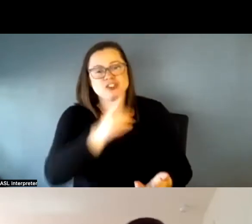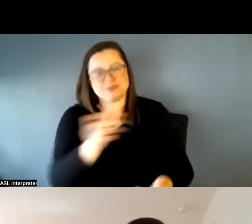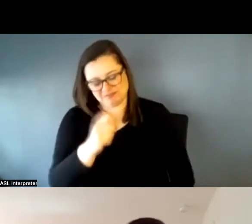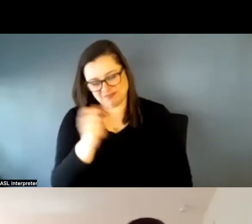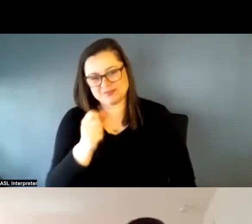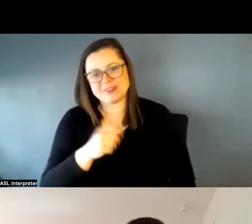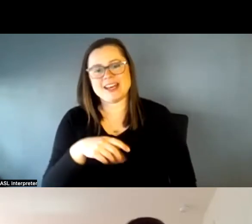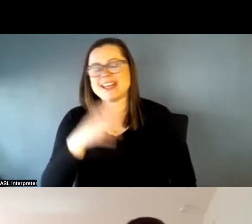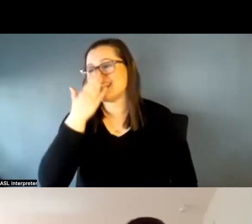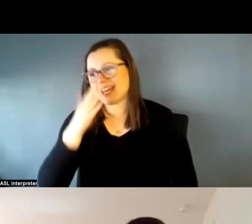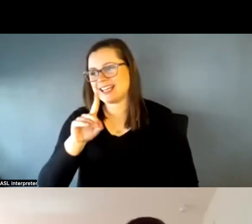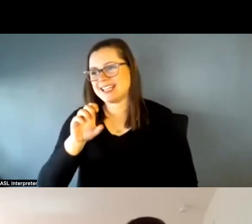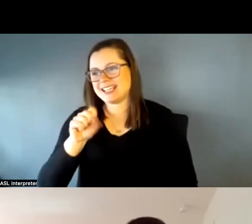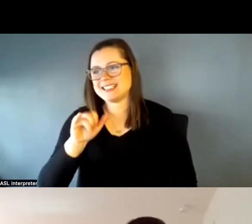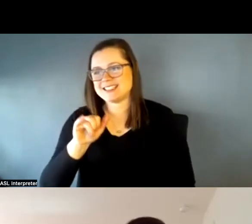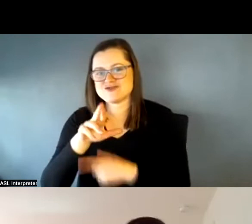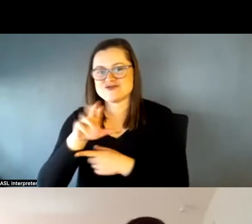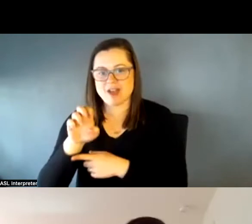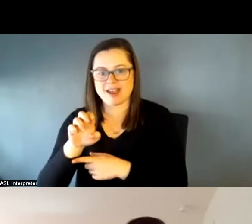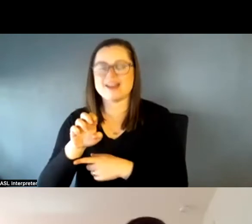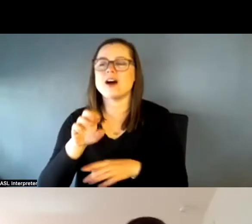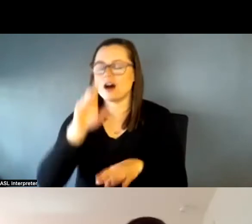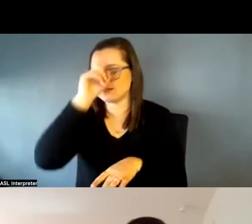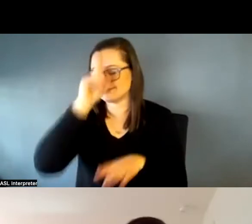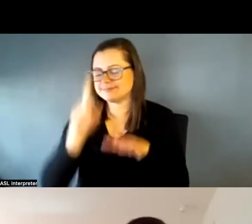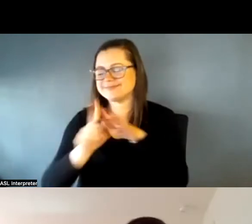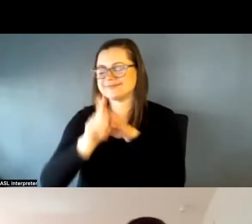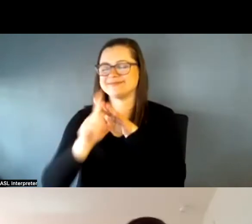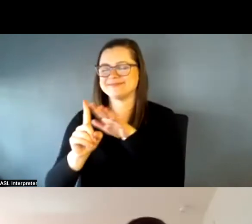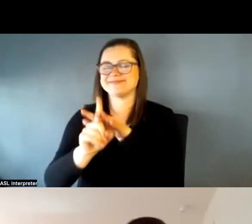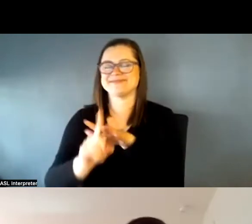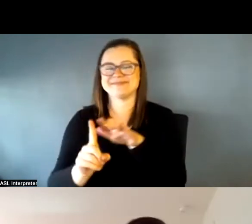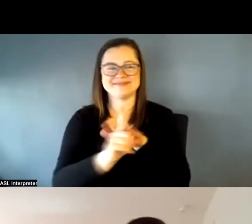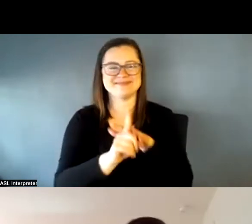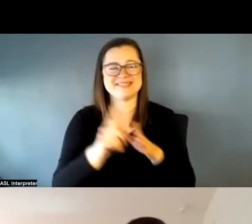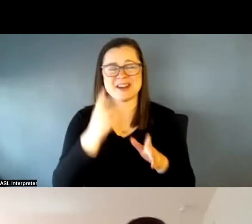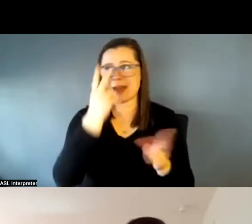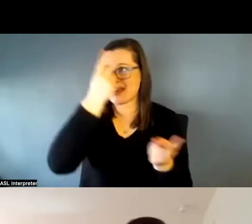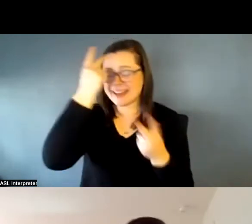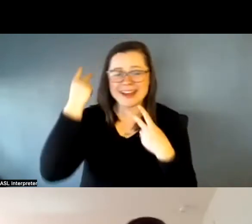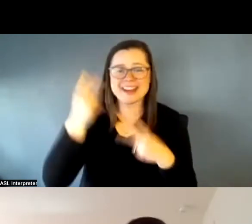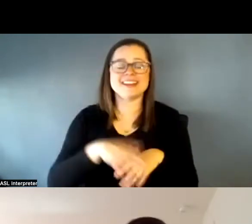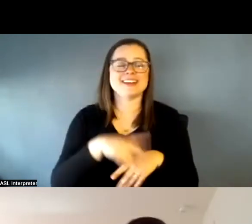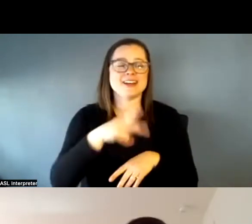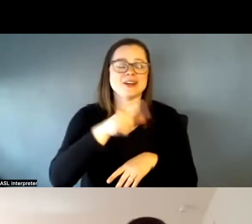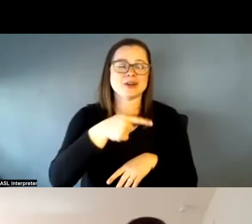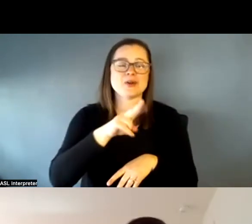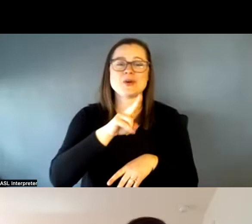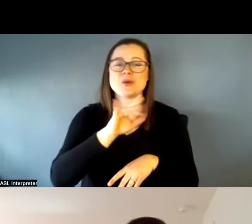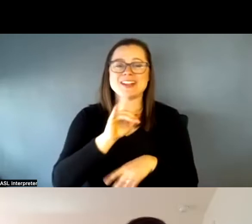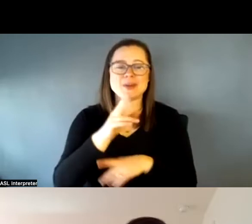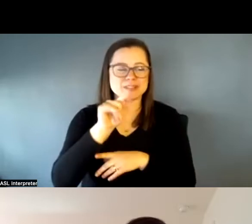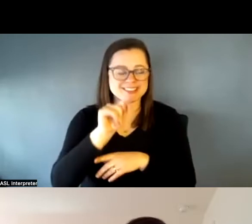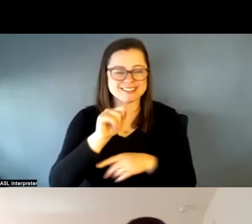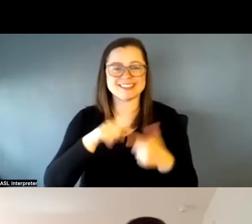thank Desiree for stirring some memories about Quileute and La Push and Rialto Beach and